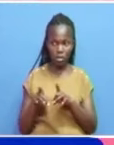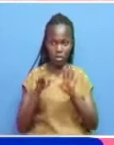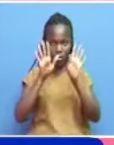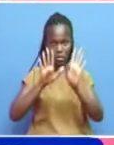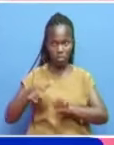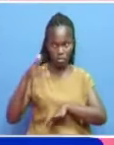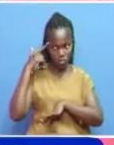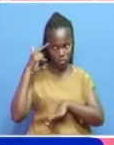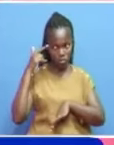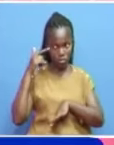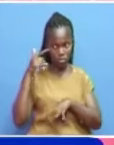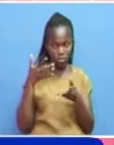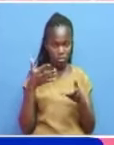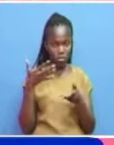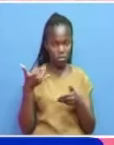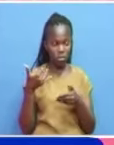40 against